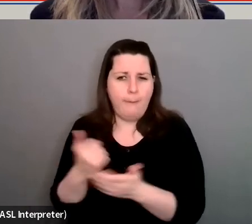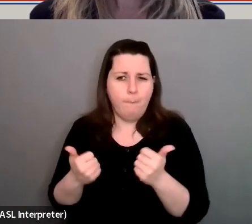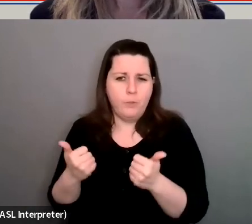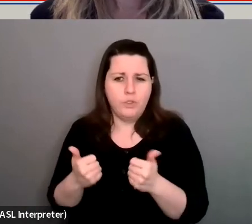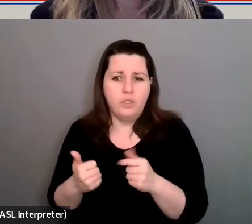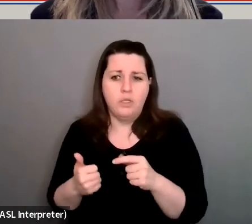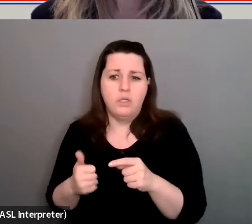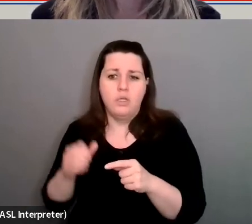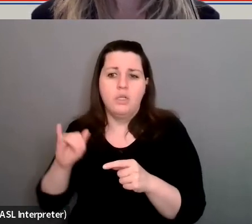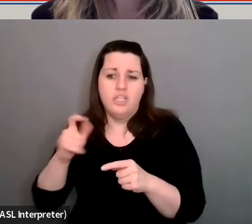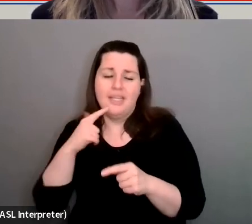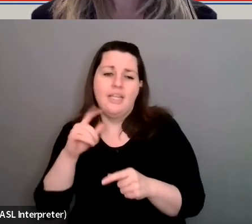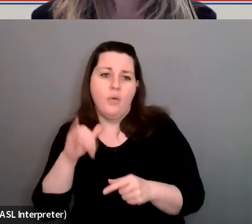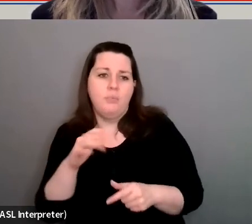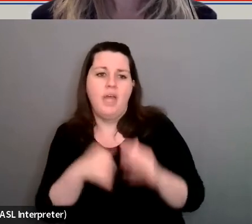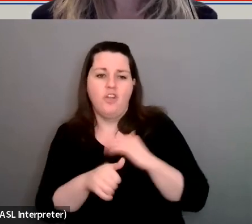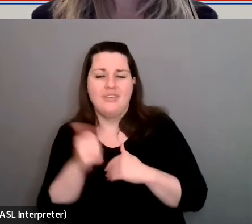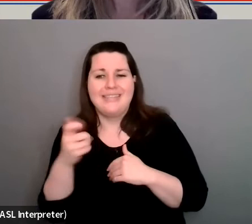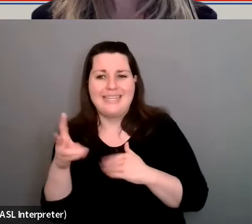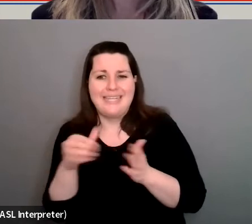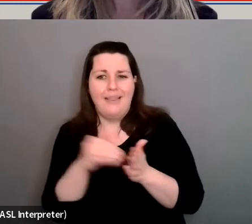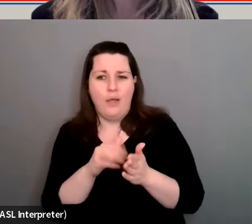considered that 16,000 contribution.